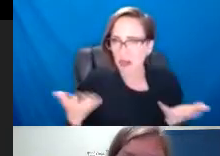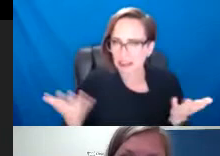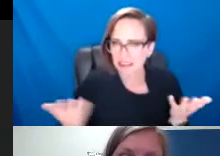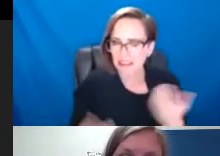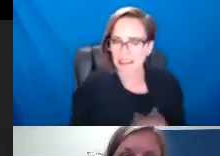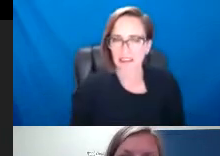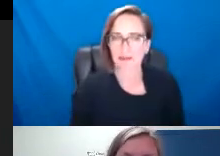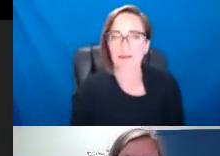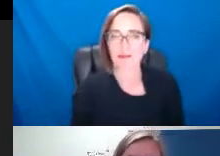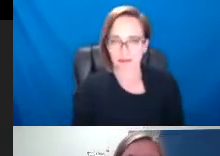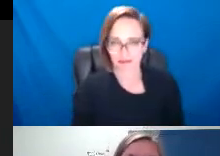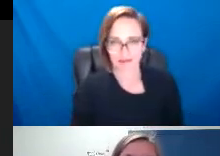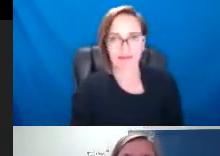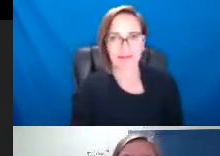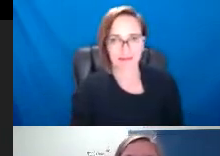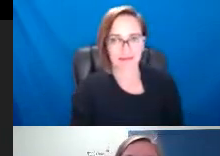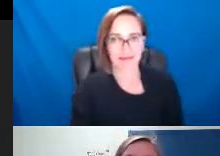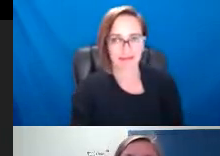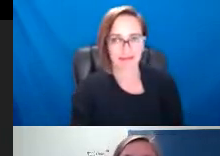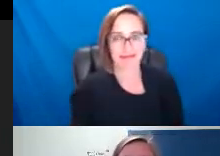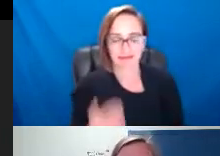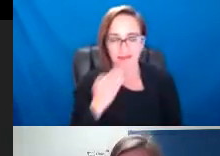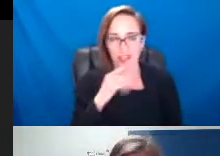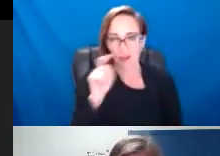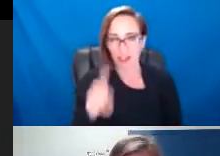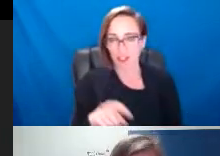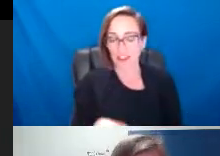deafblind does not work well with